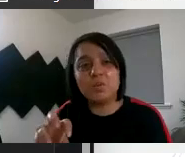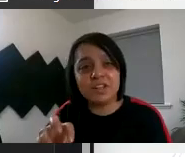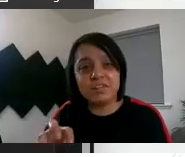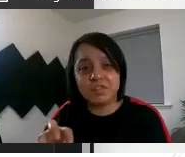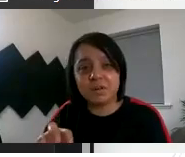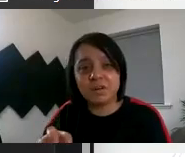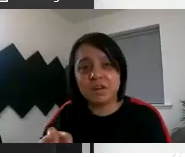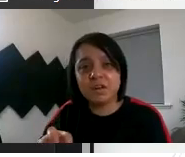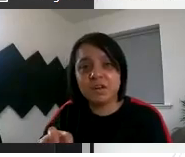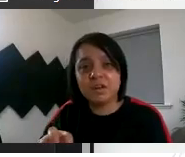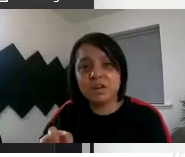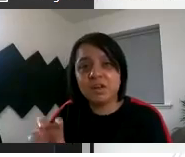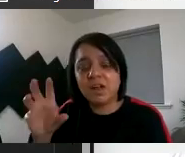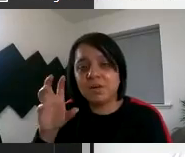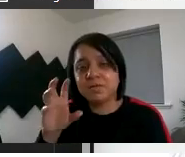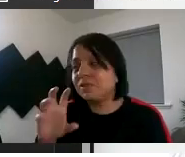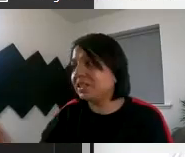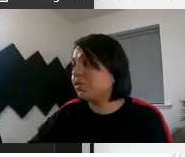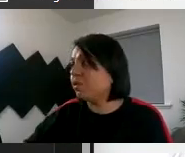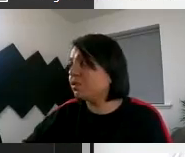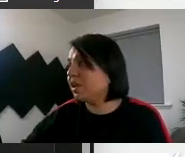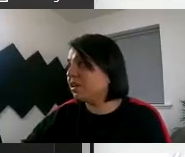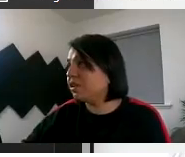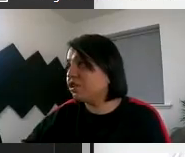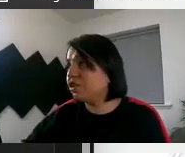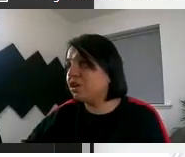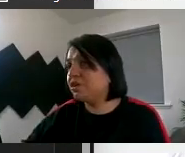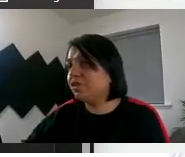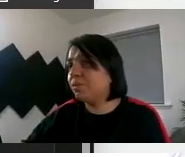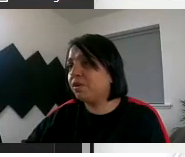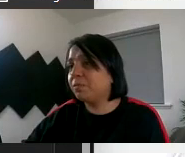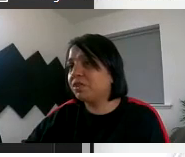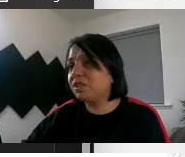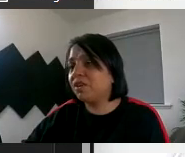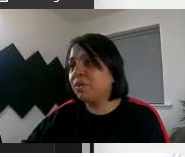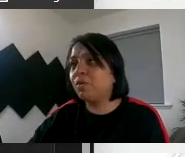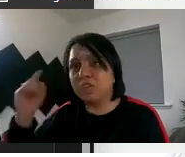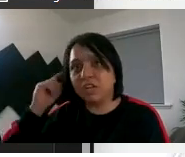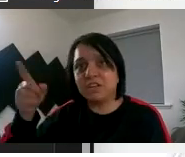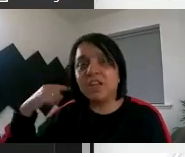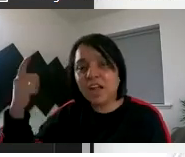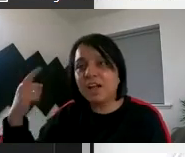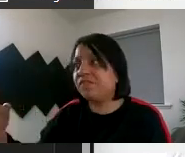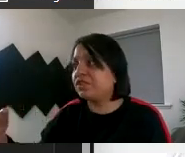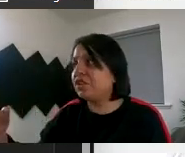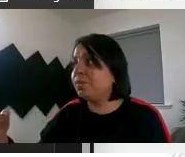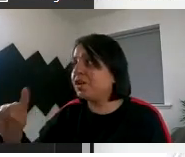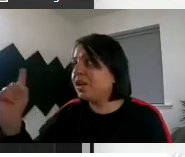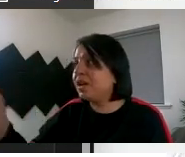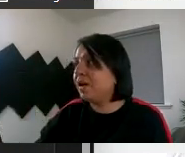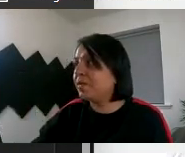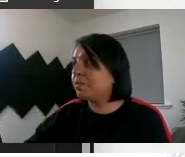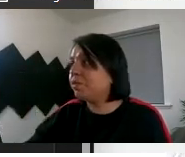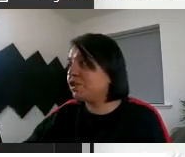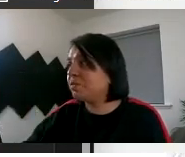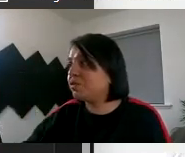up where they're from. So that's how you know. So like you just heard Gerald Butler. I'm just going to say a couple of more so you can have it fresh in your mind.